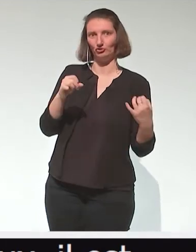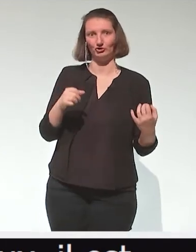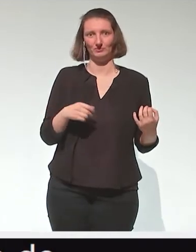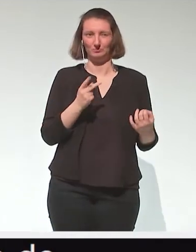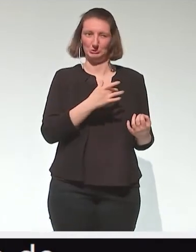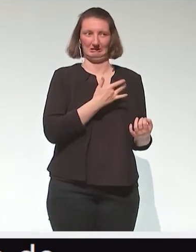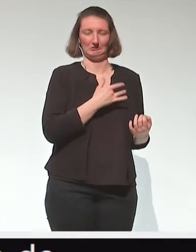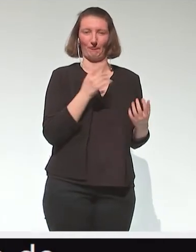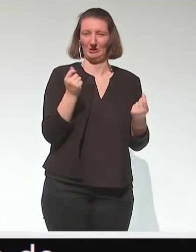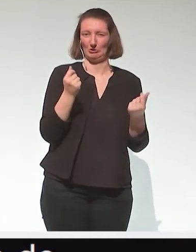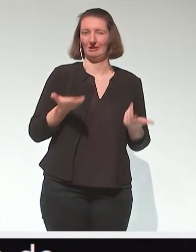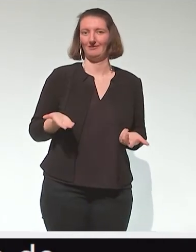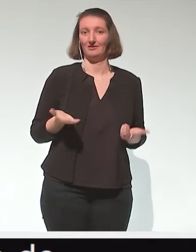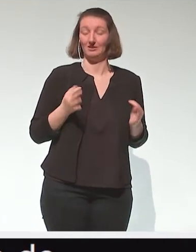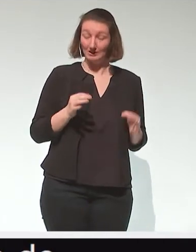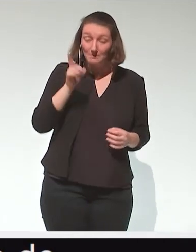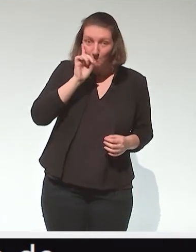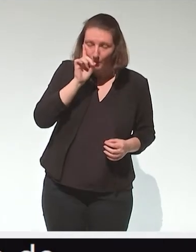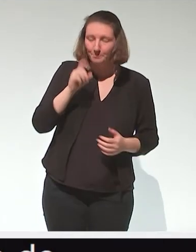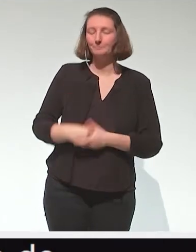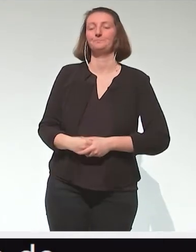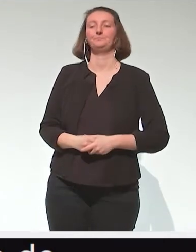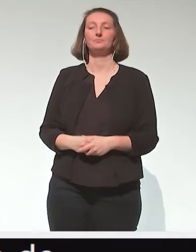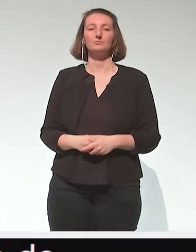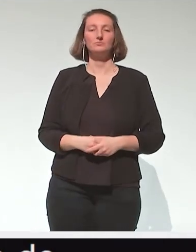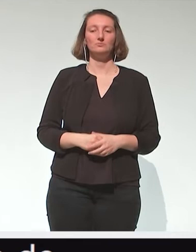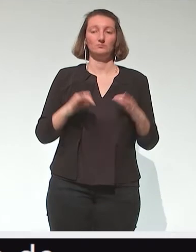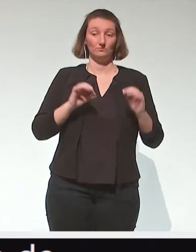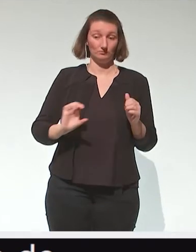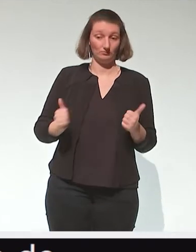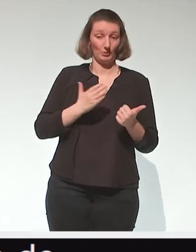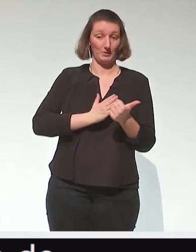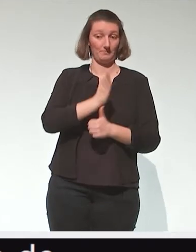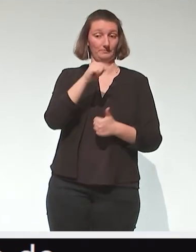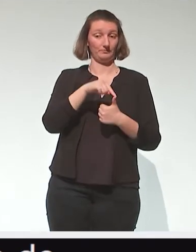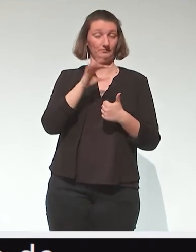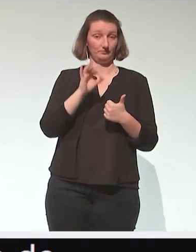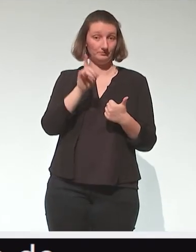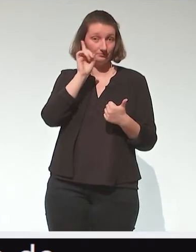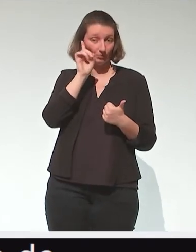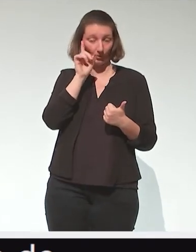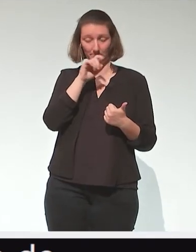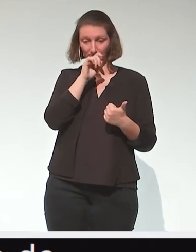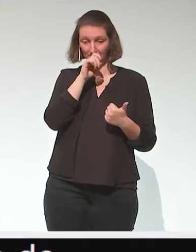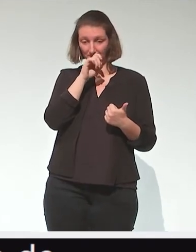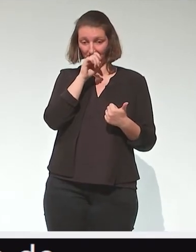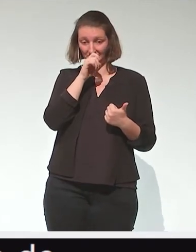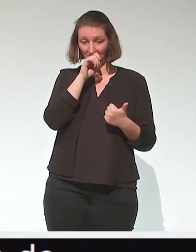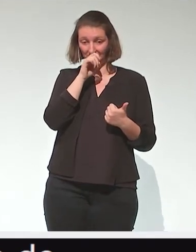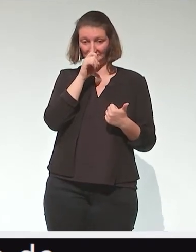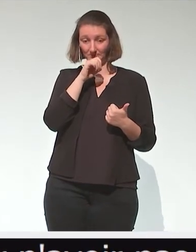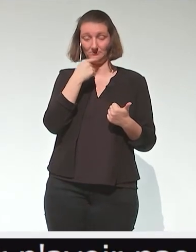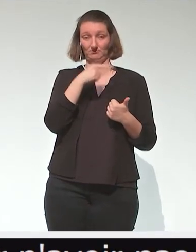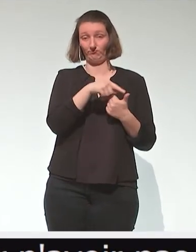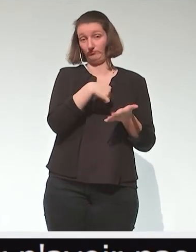gain a person who works and they don't have to pay the penalty. We also